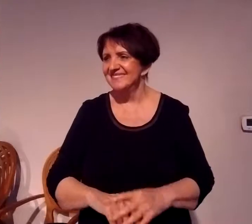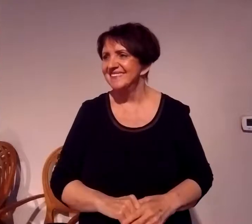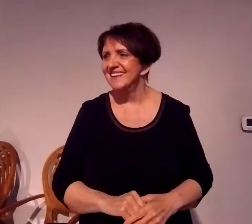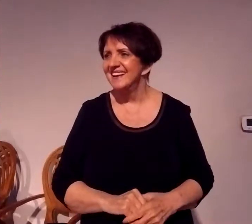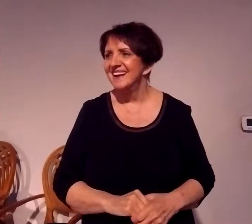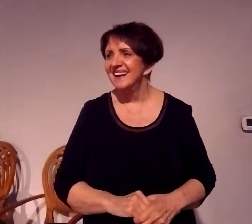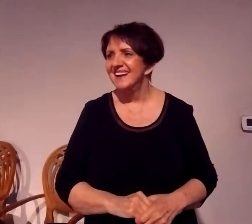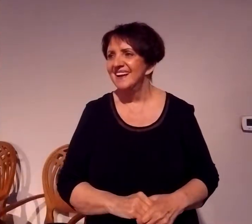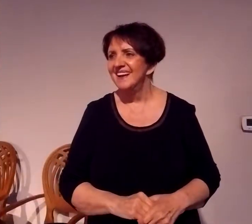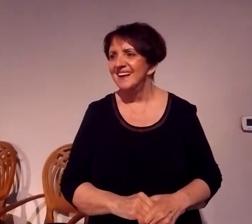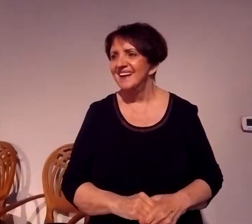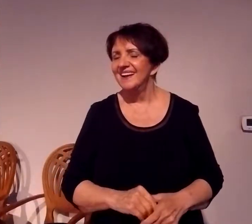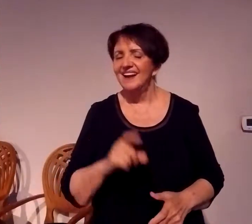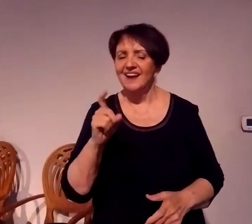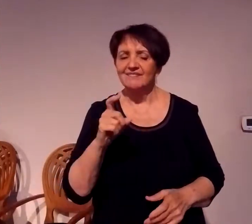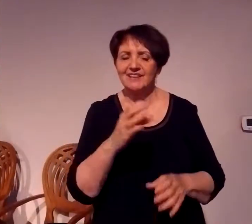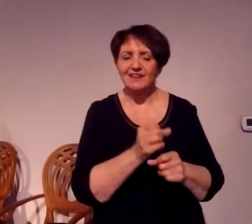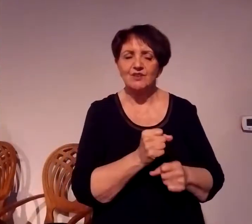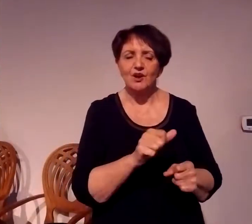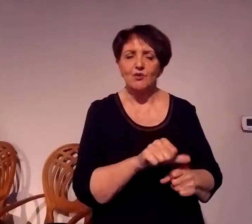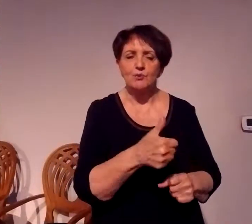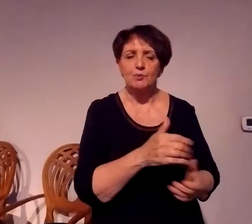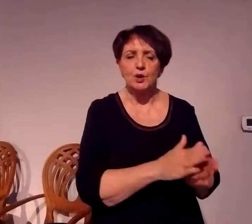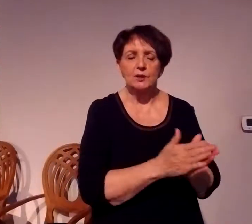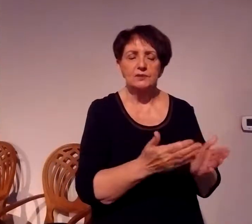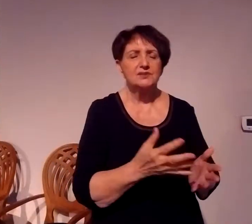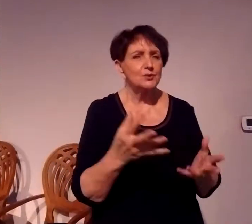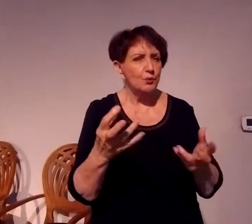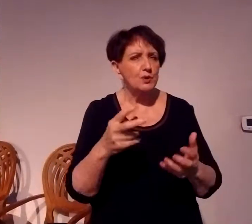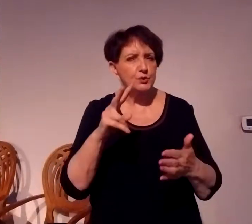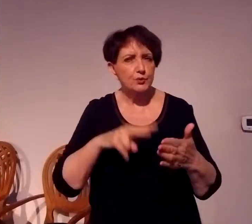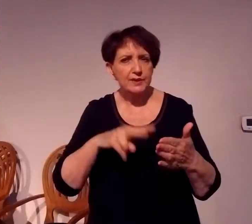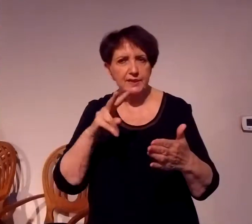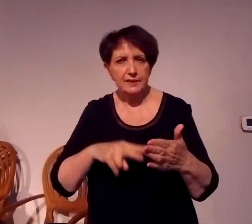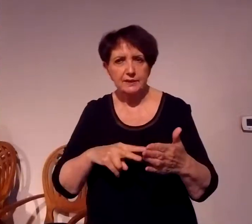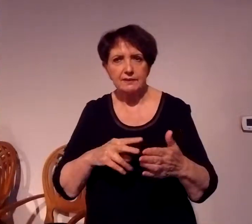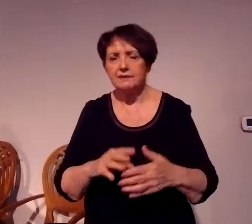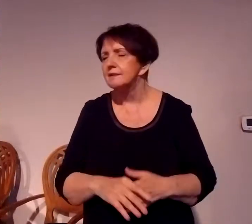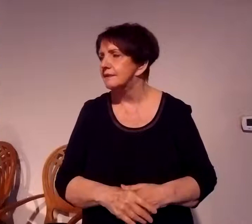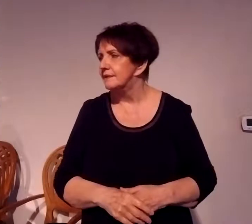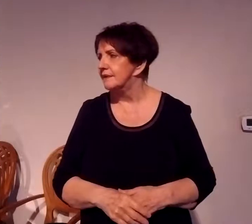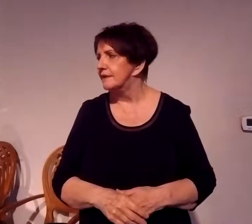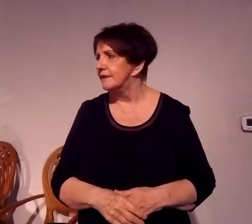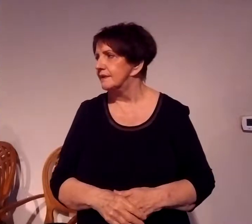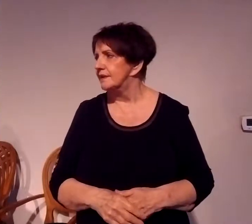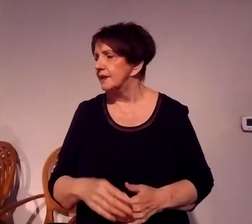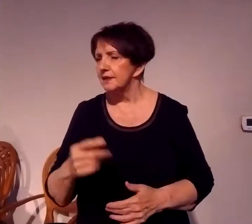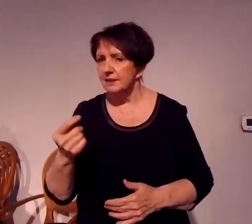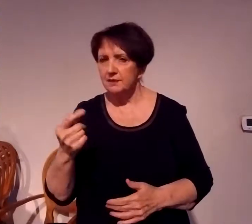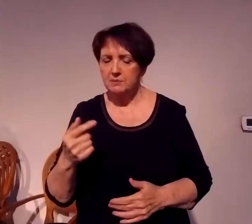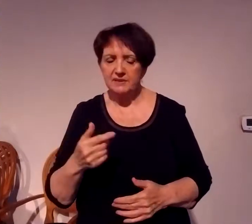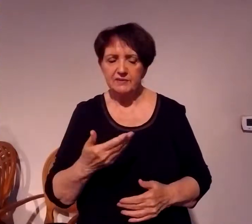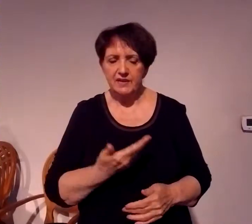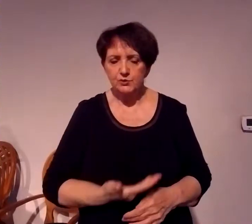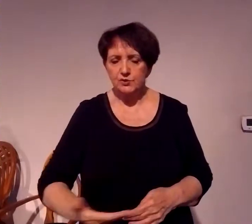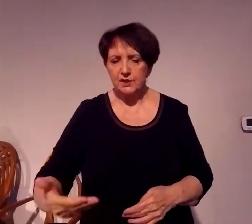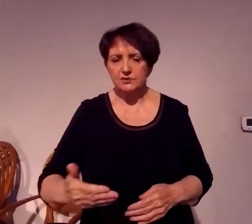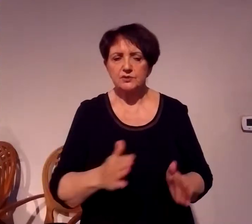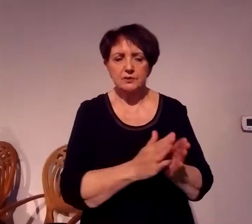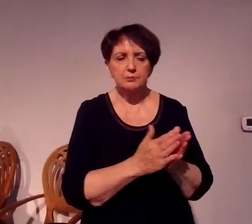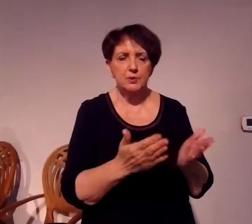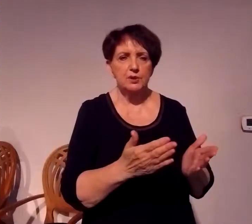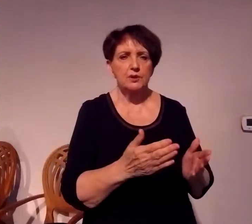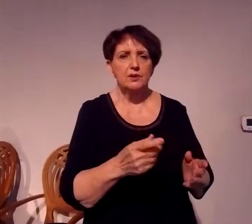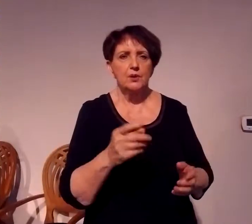I had to get my other book right here. So I want to read to you a little bit of the introduction of a book that we're using